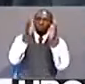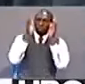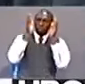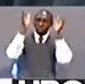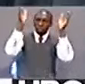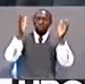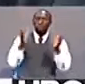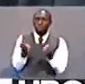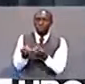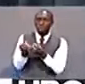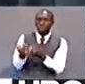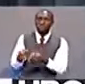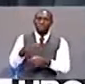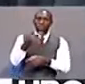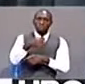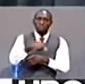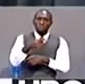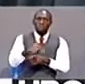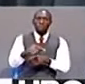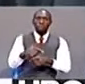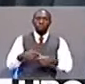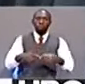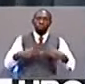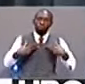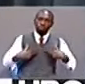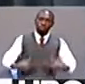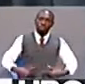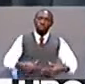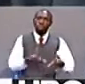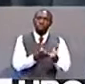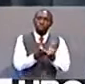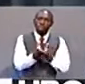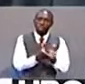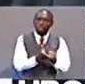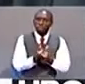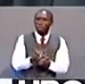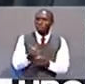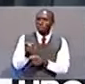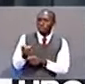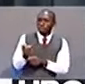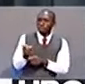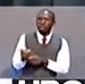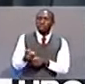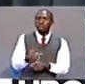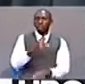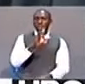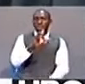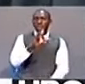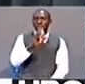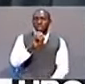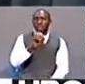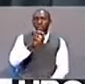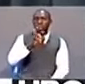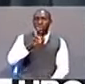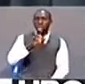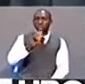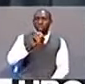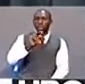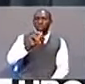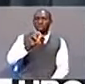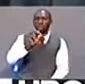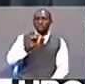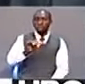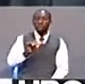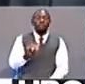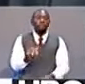quality medical services so that that coronary artery is kept open and the Archbishop remains serving